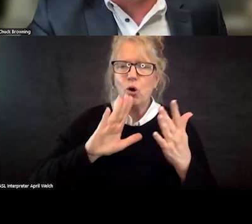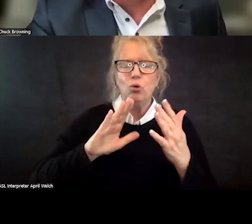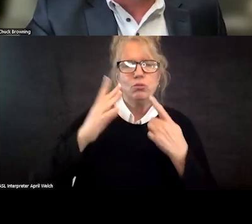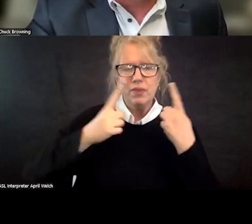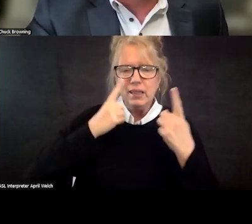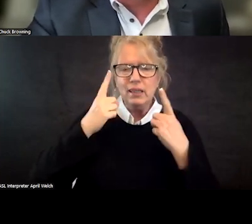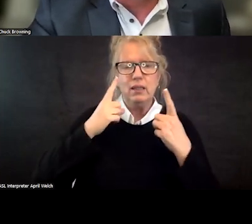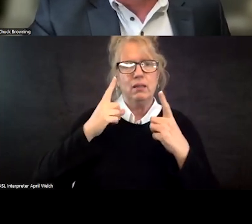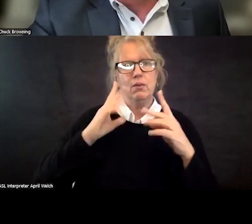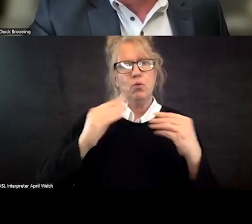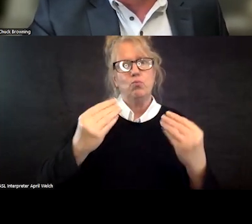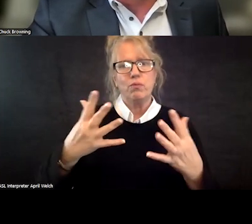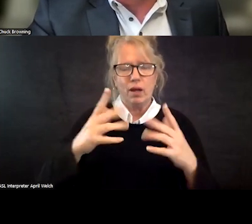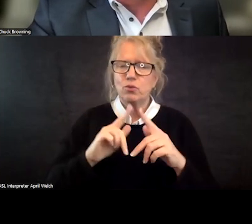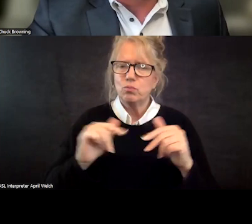use of it.